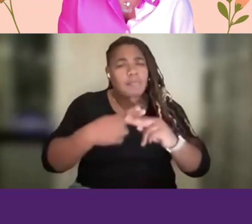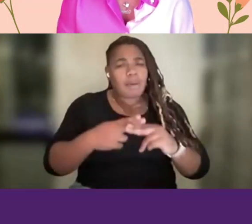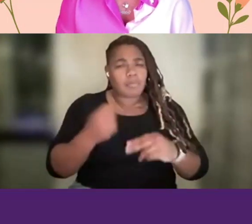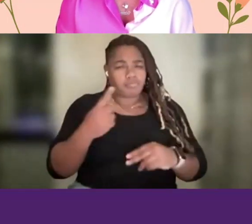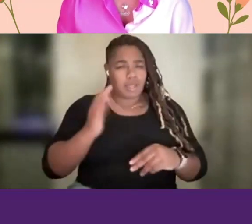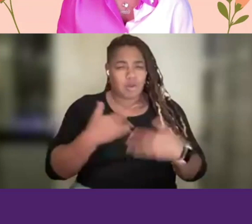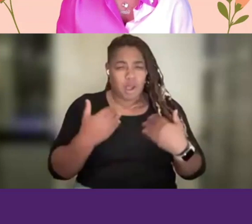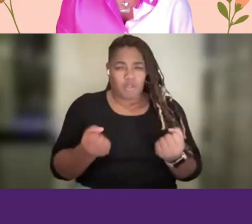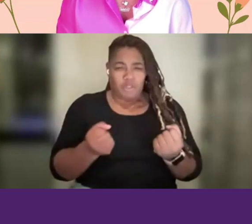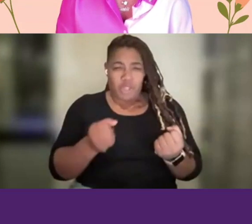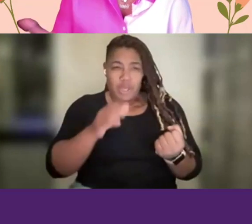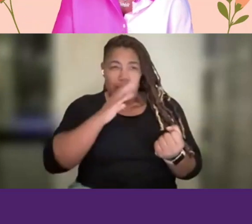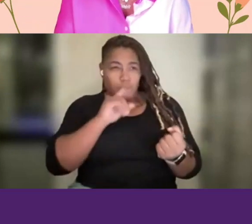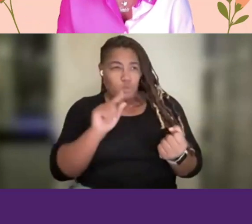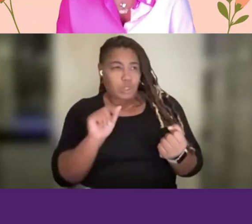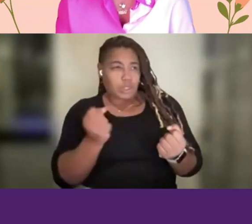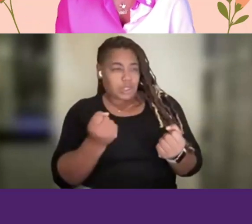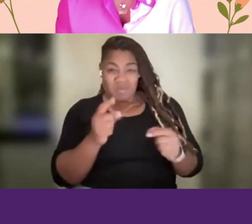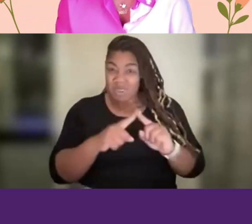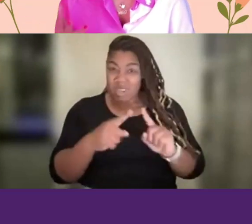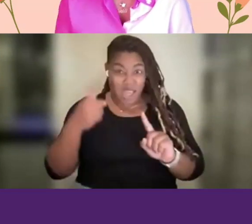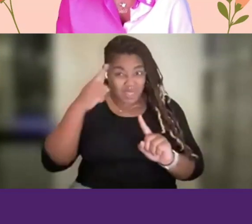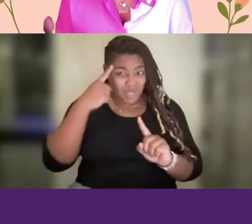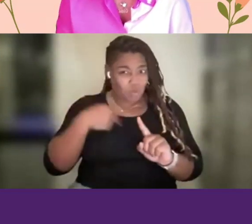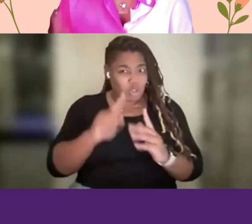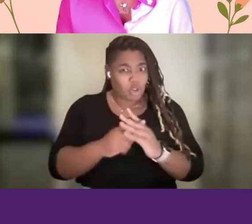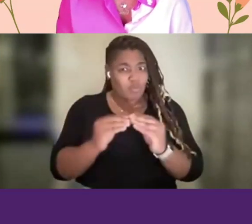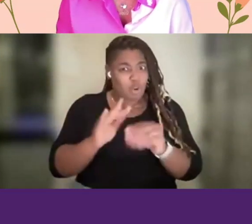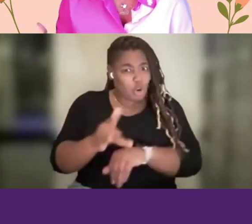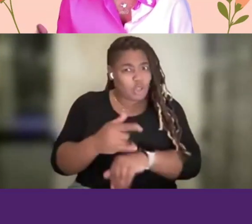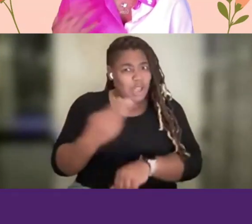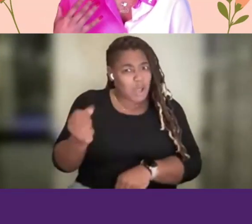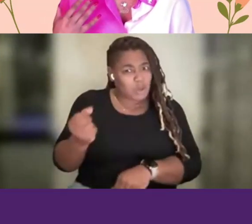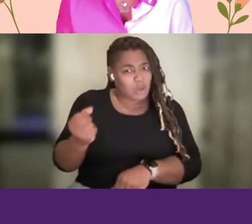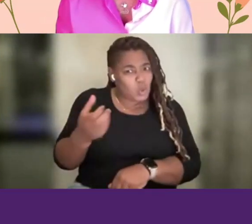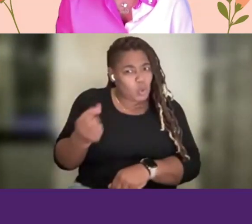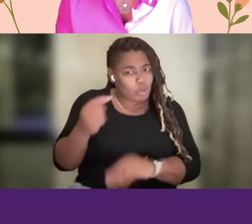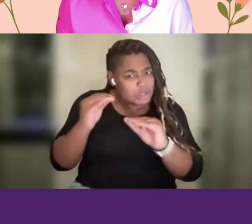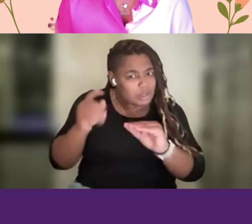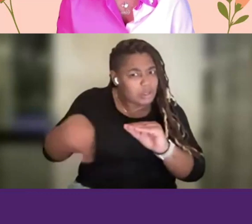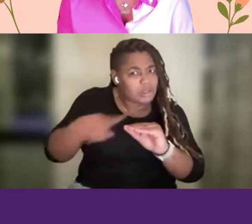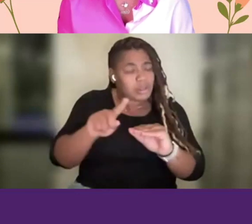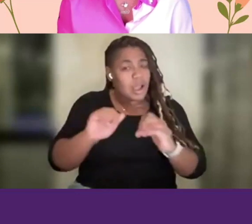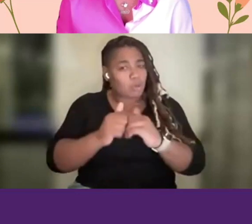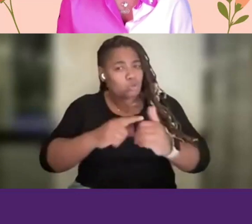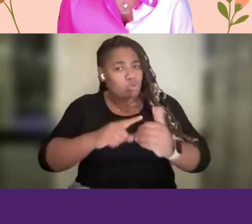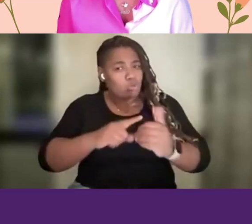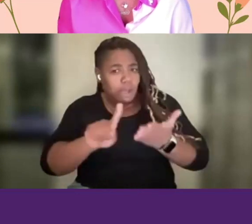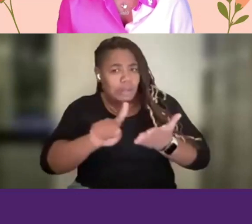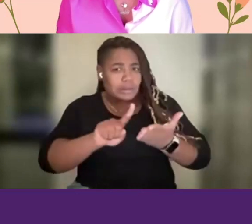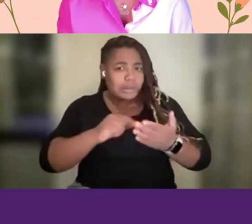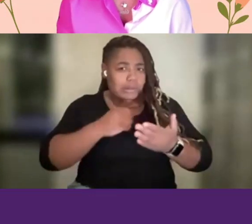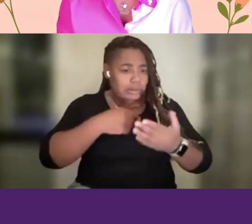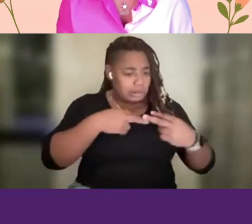but I say we can do it at high school age. Teach people how to check their breast, understanding what a